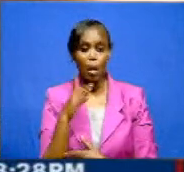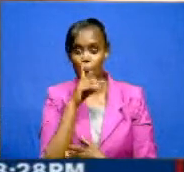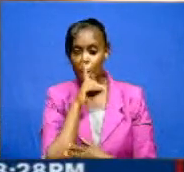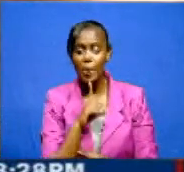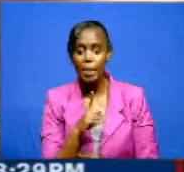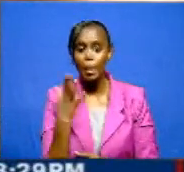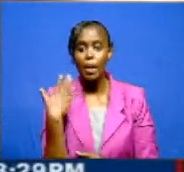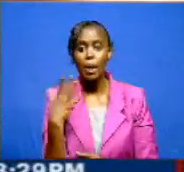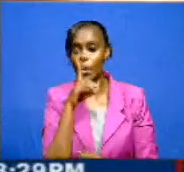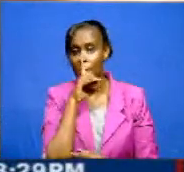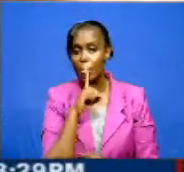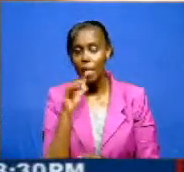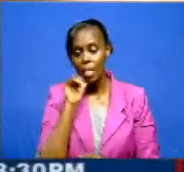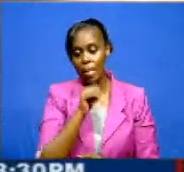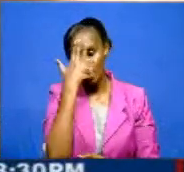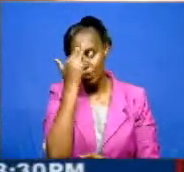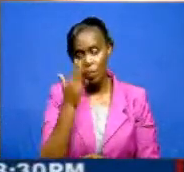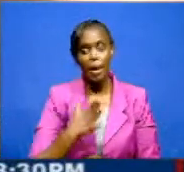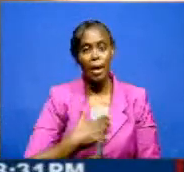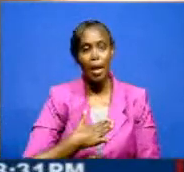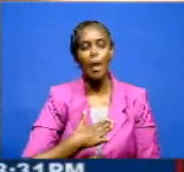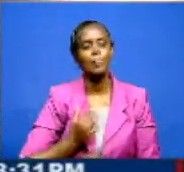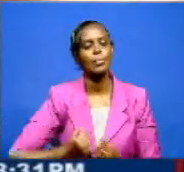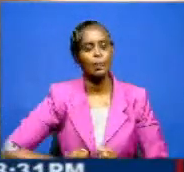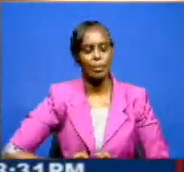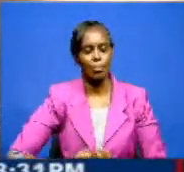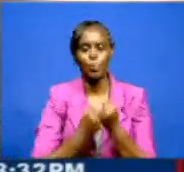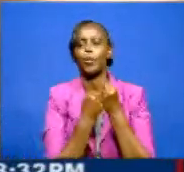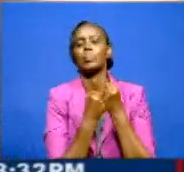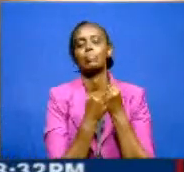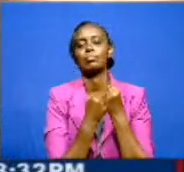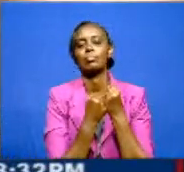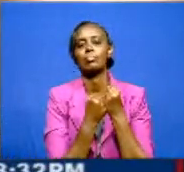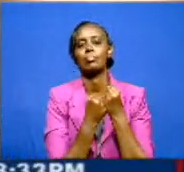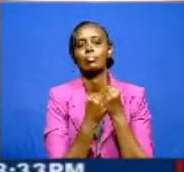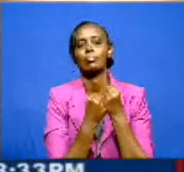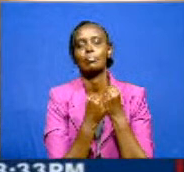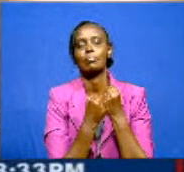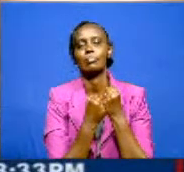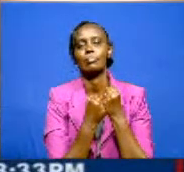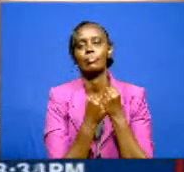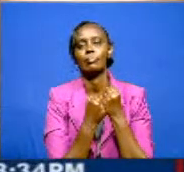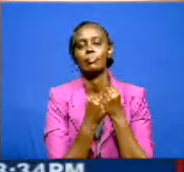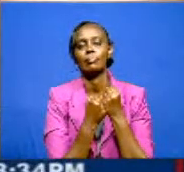Yes, that is why I support Senator